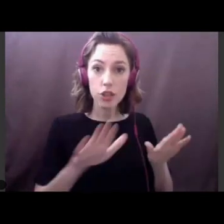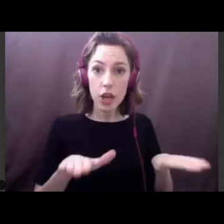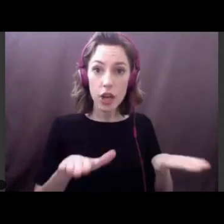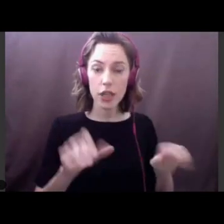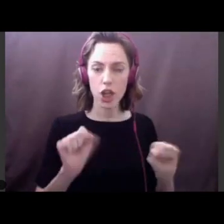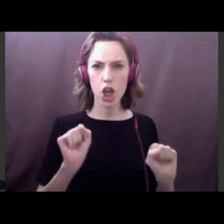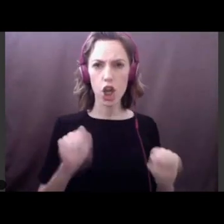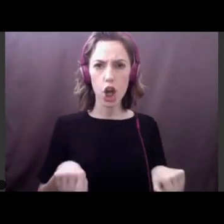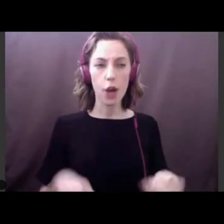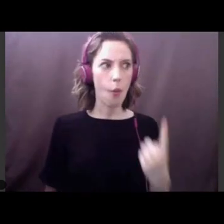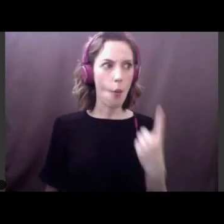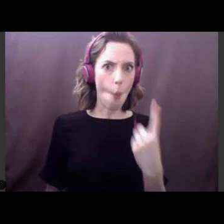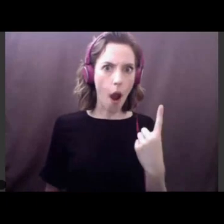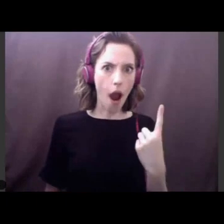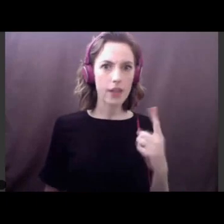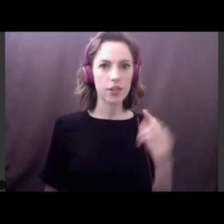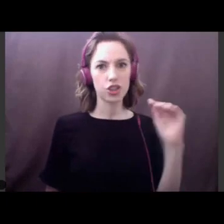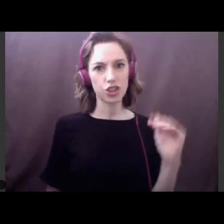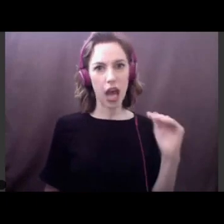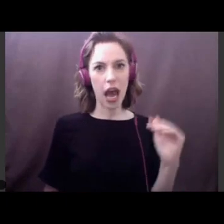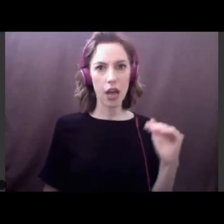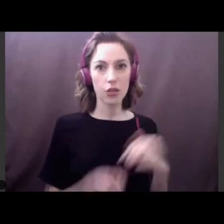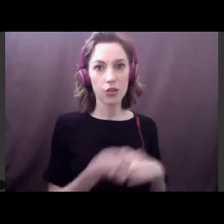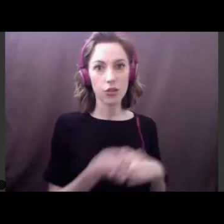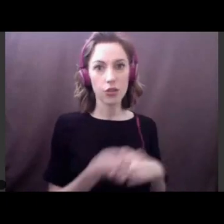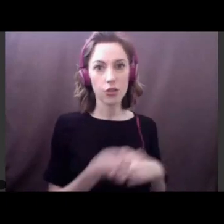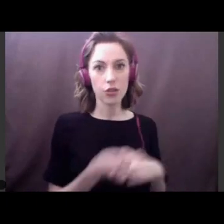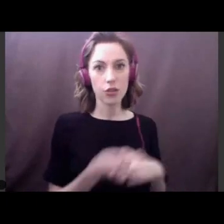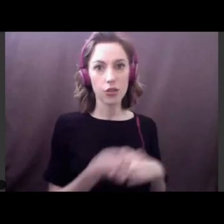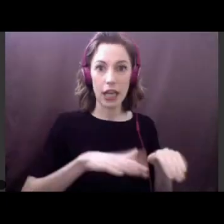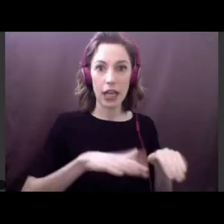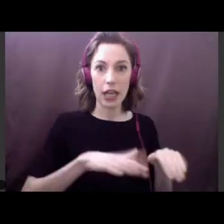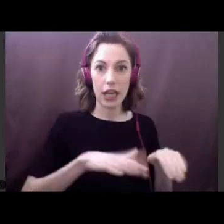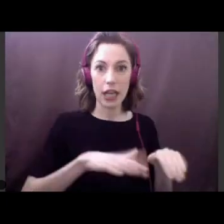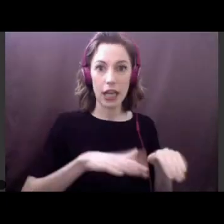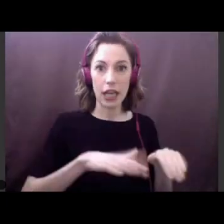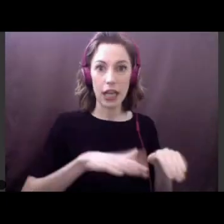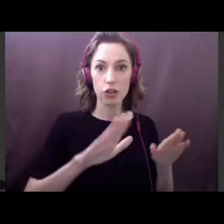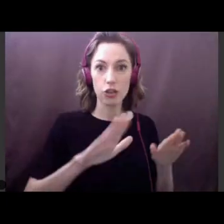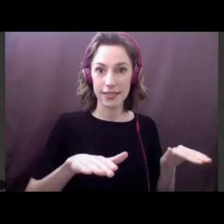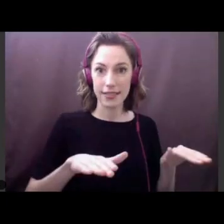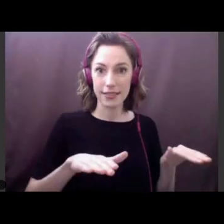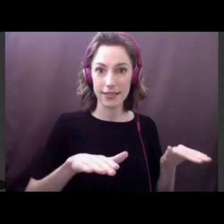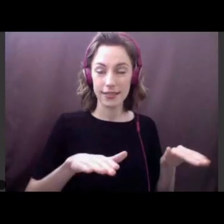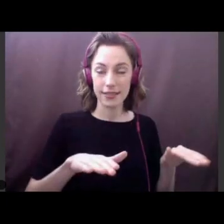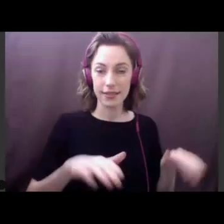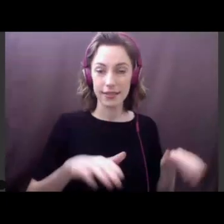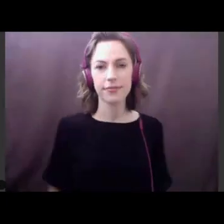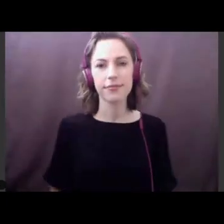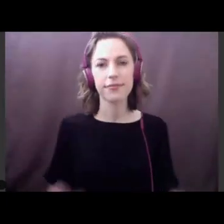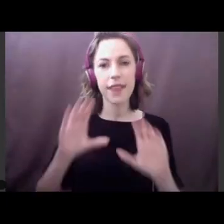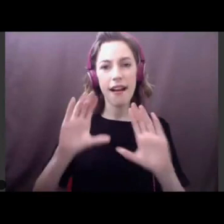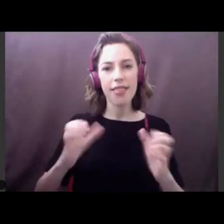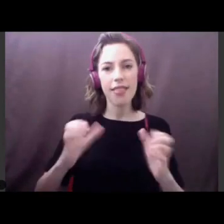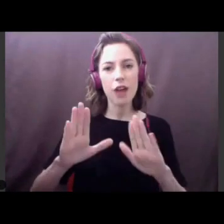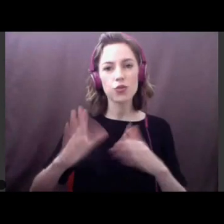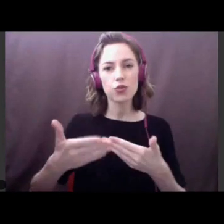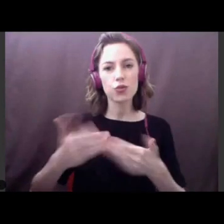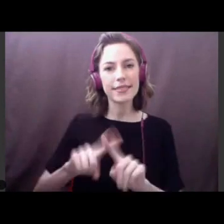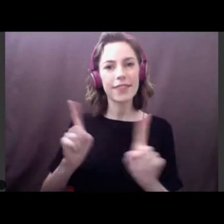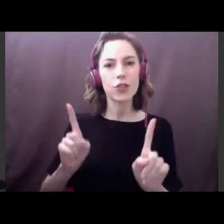It's different in a classroom where a teacher has perhaps 15, 20, 30,